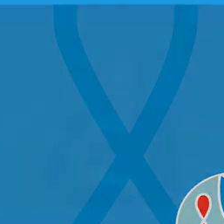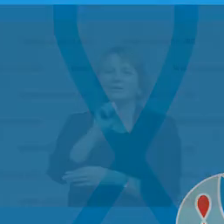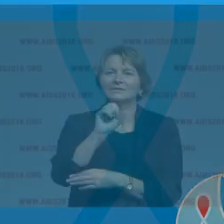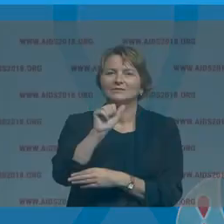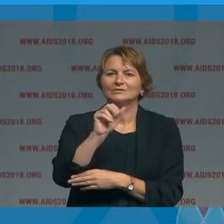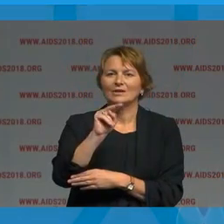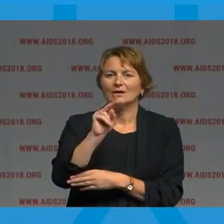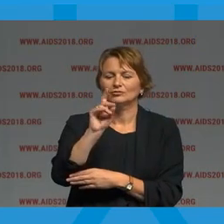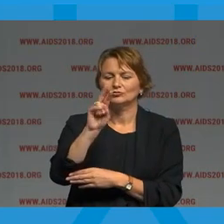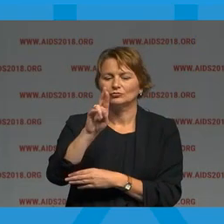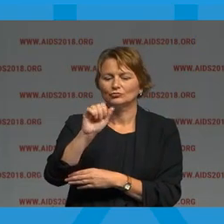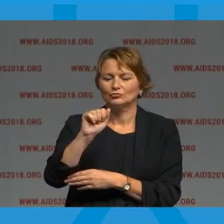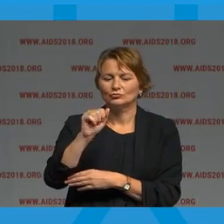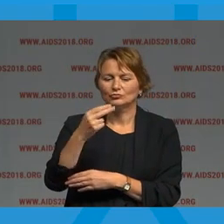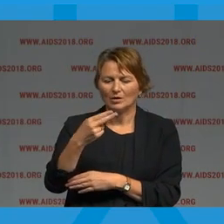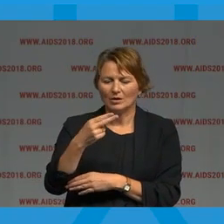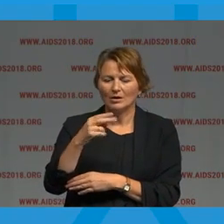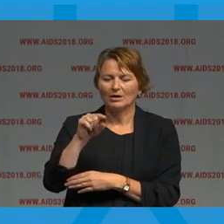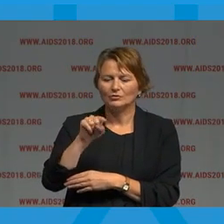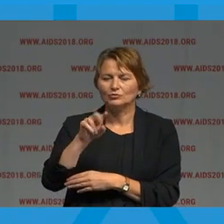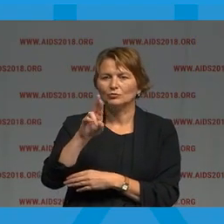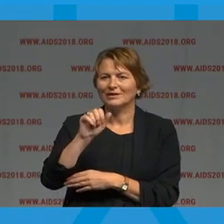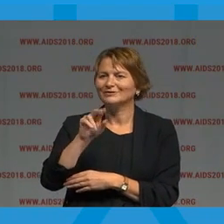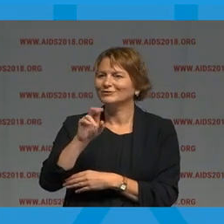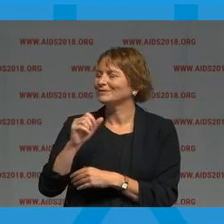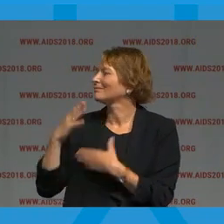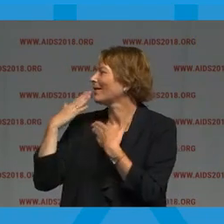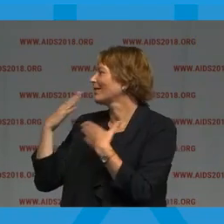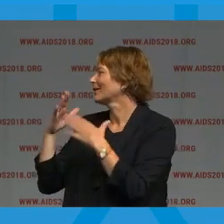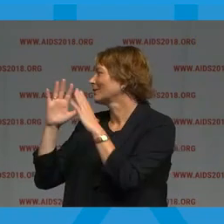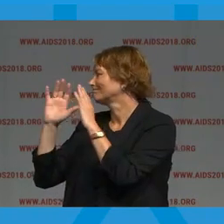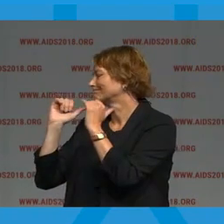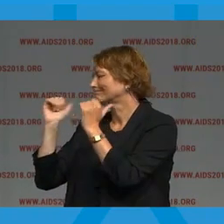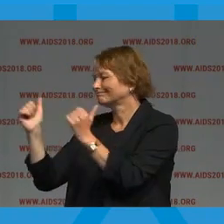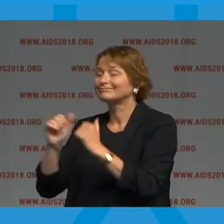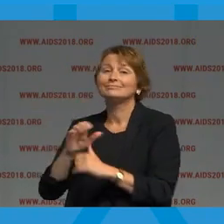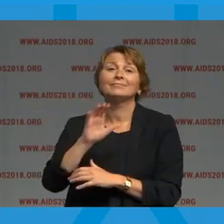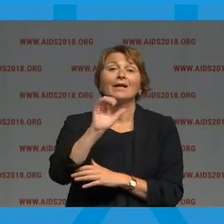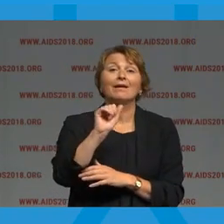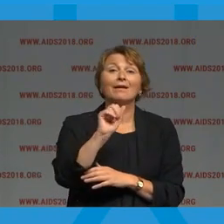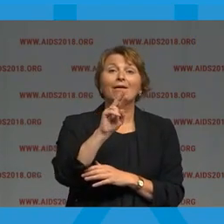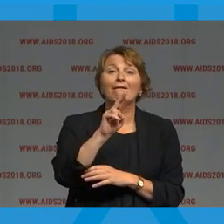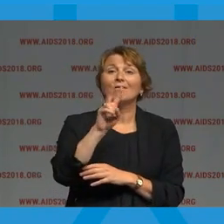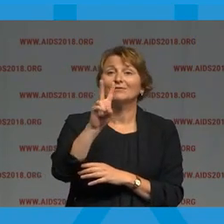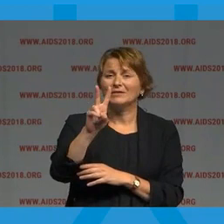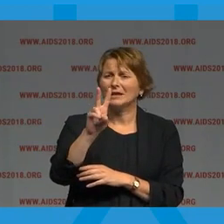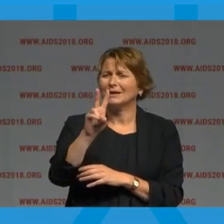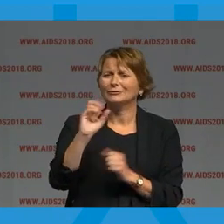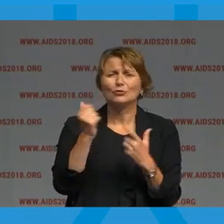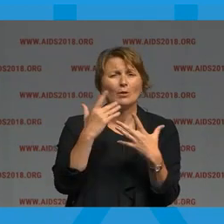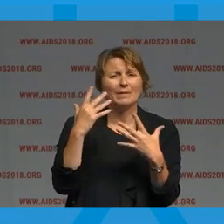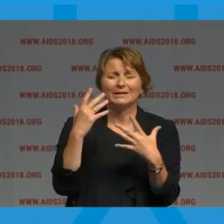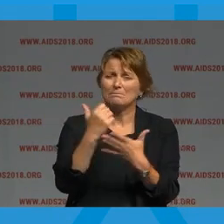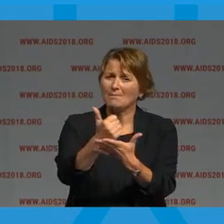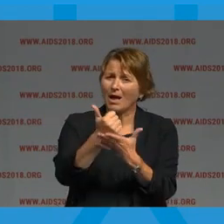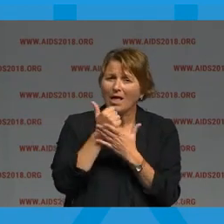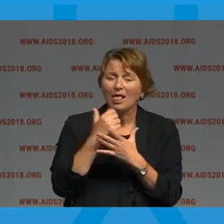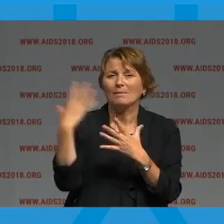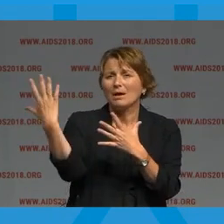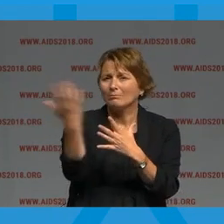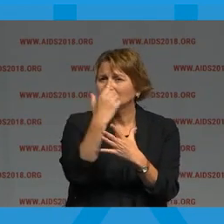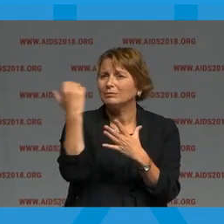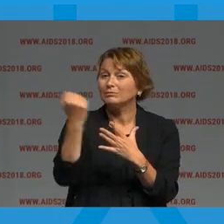Granger. Pedro, thank you. That was great. ARVs have helped us to achieve so much in reducing